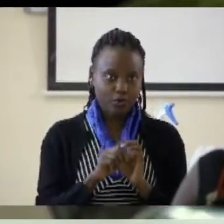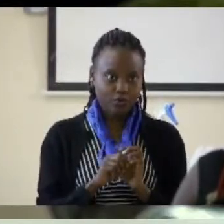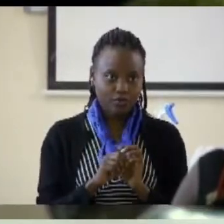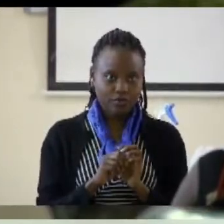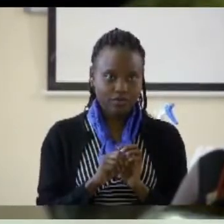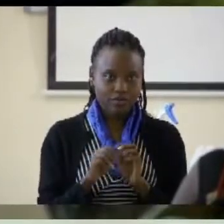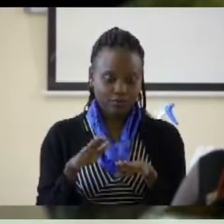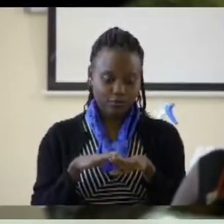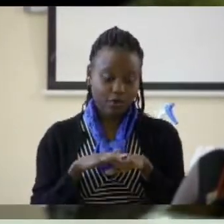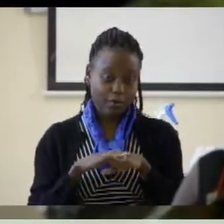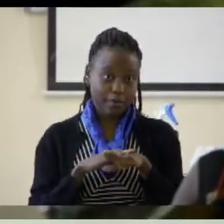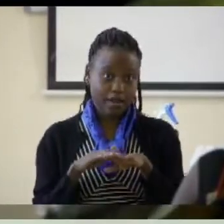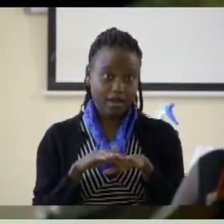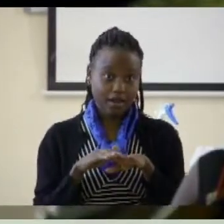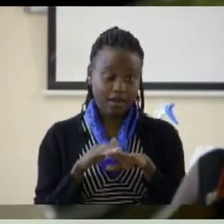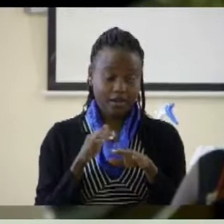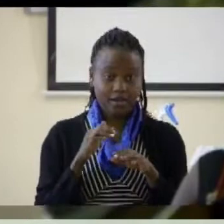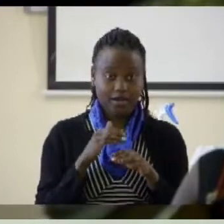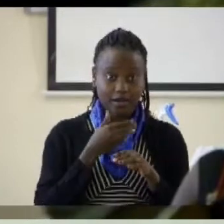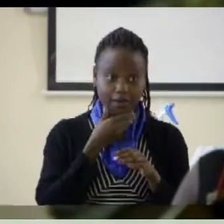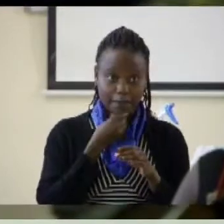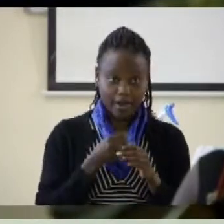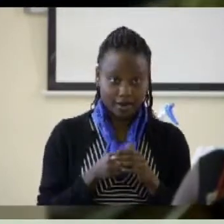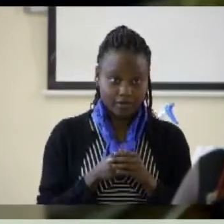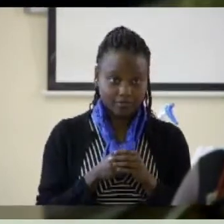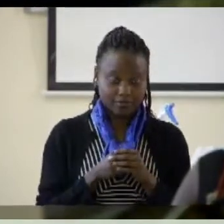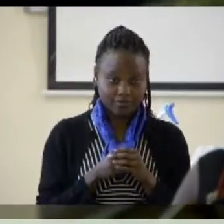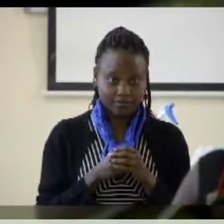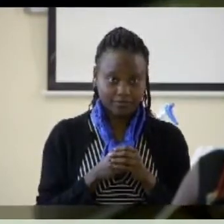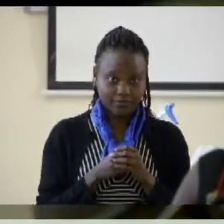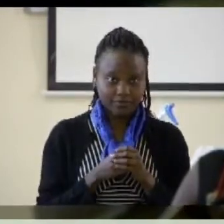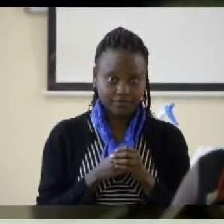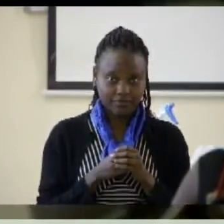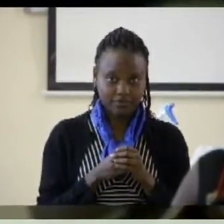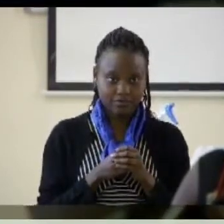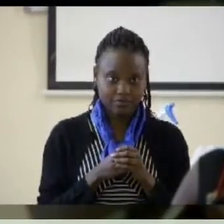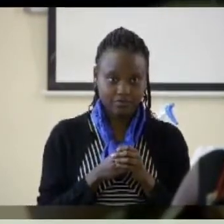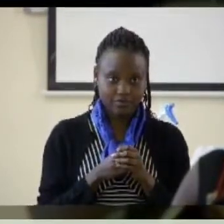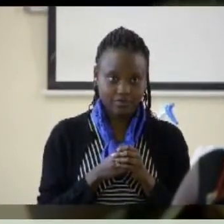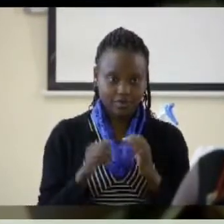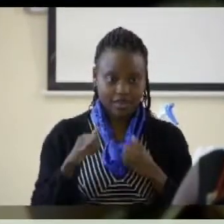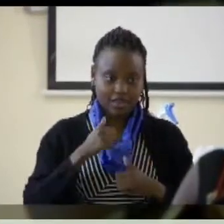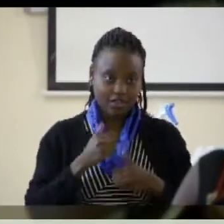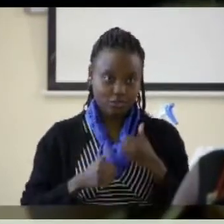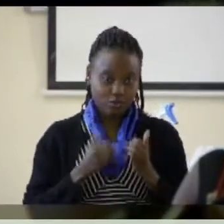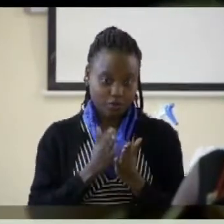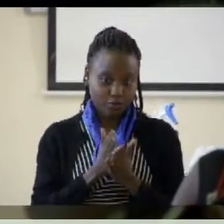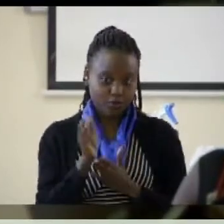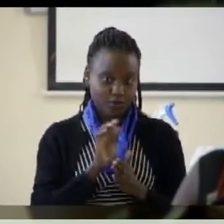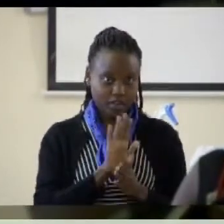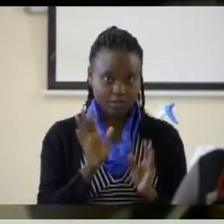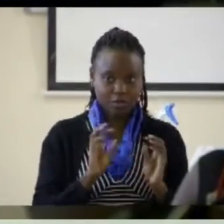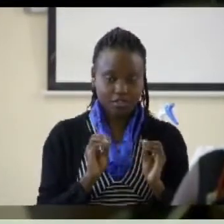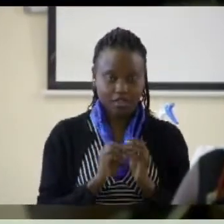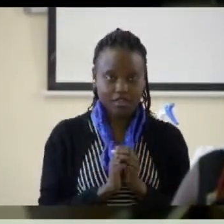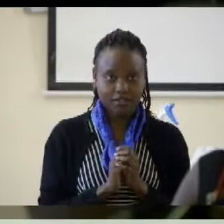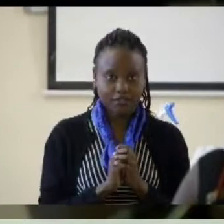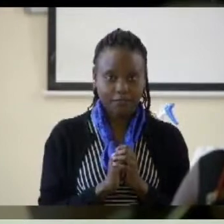that melanin in your skin detracts from your enjoyment of your rights. So